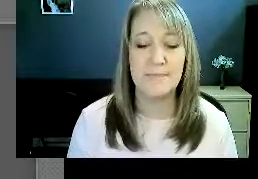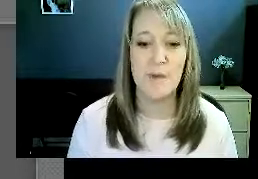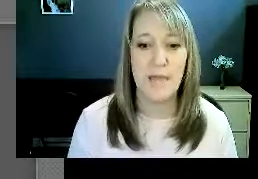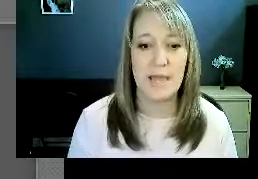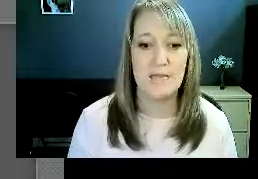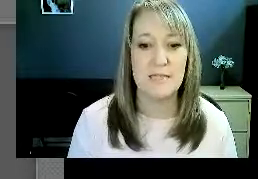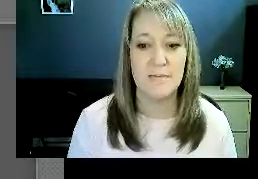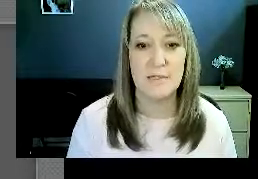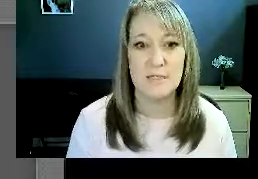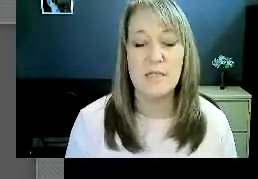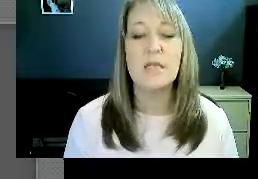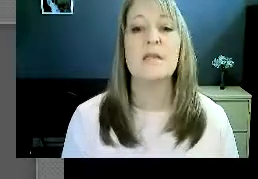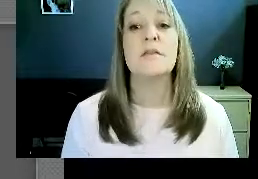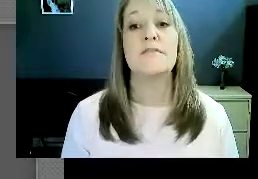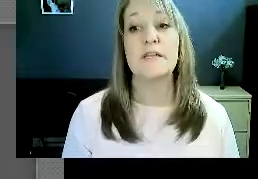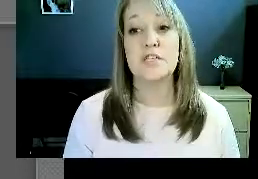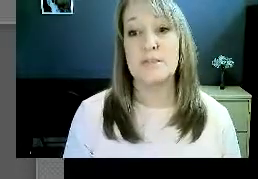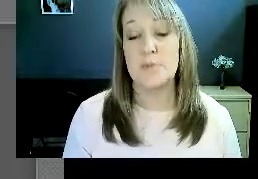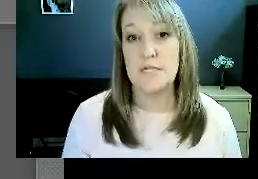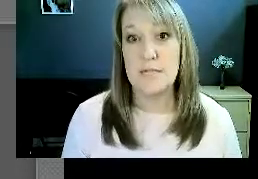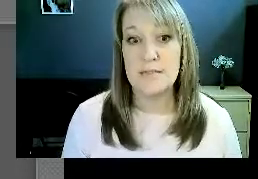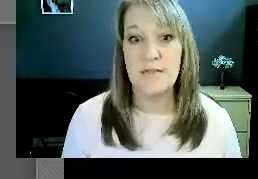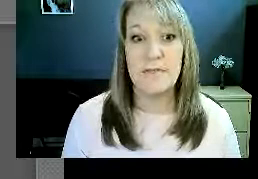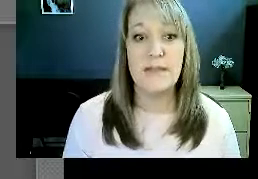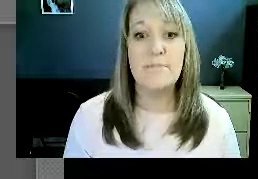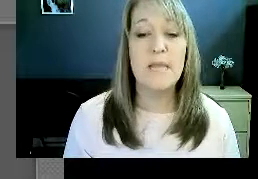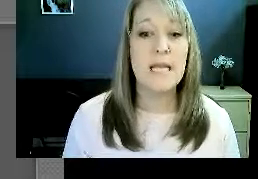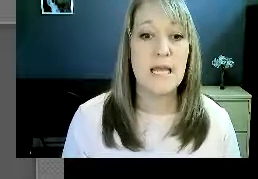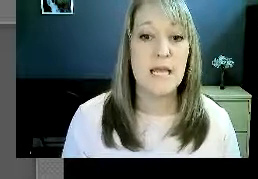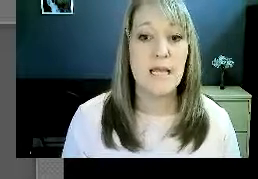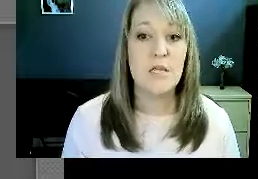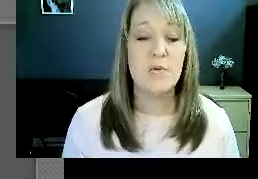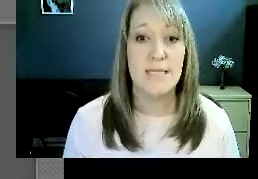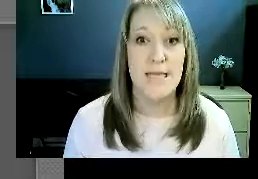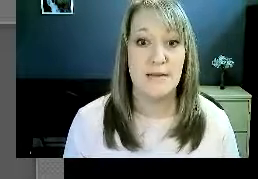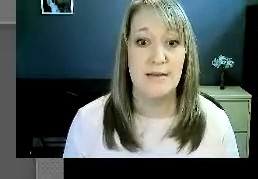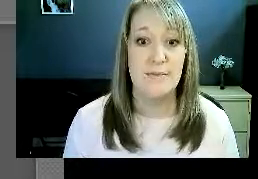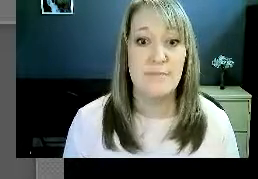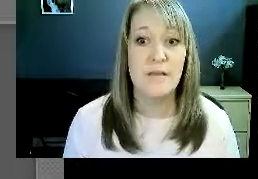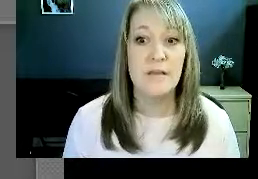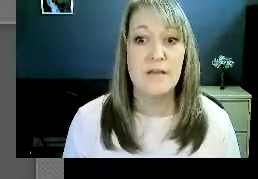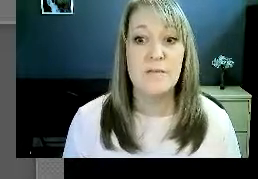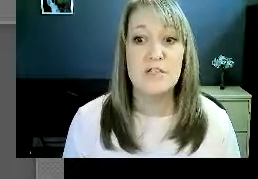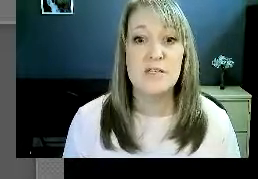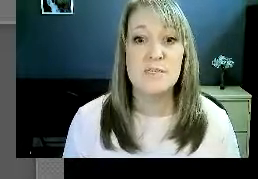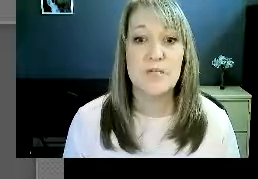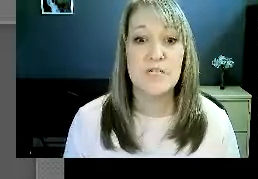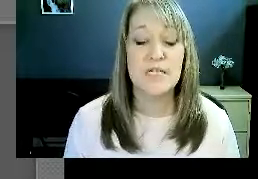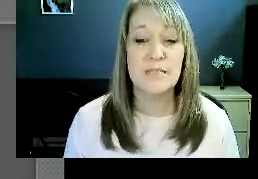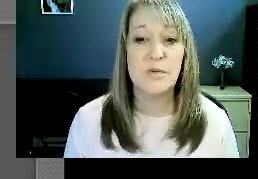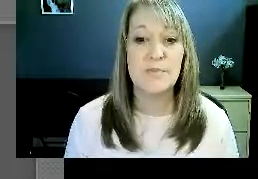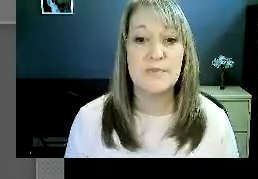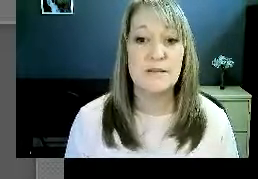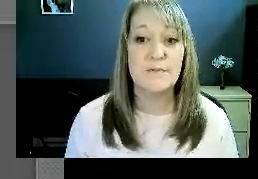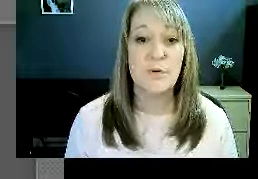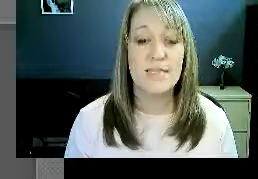sign. Okay, here's the difference. Facial expressions convey the meaning you intend. Facial expression is